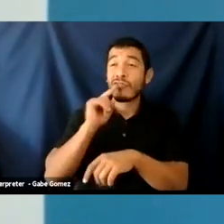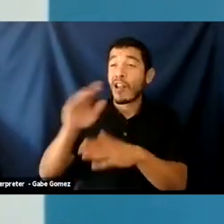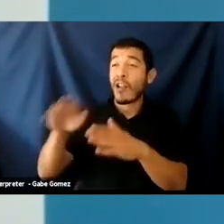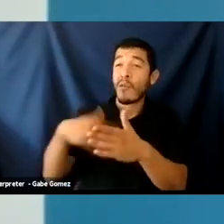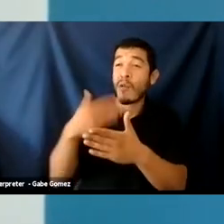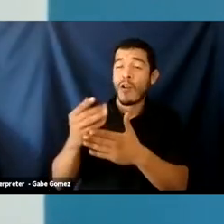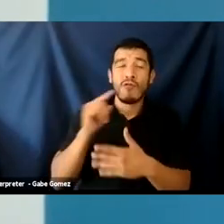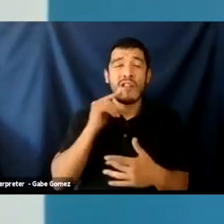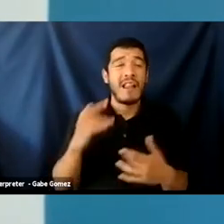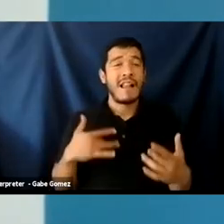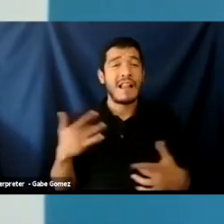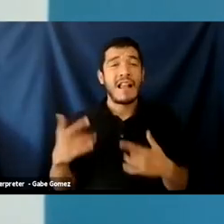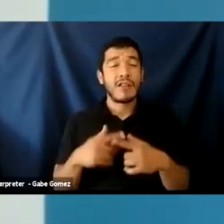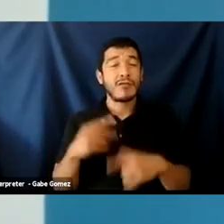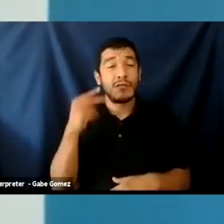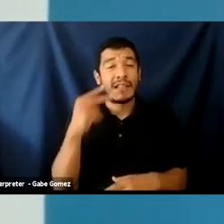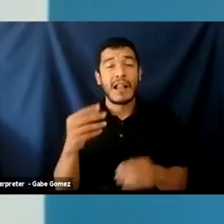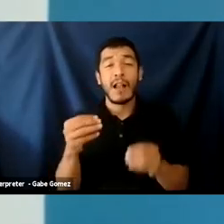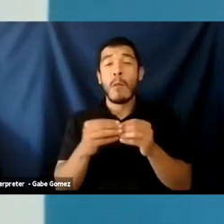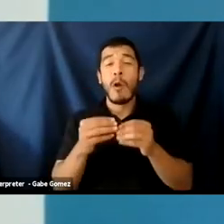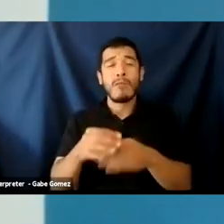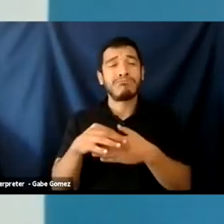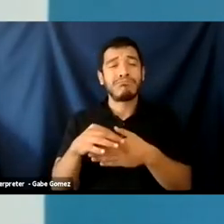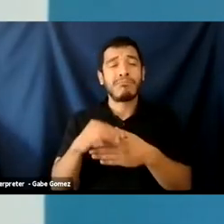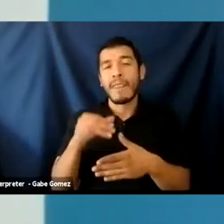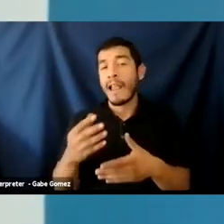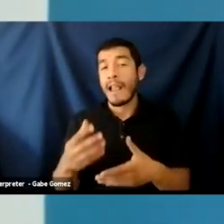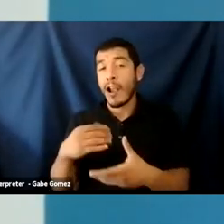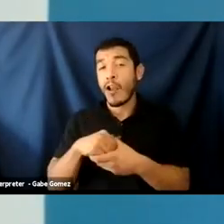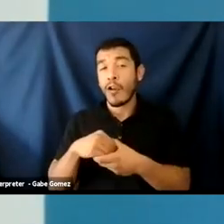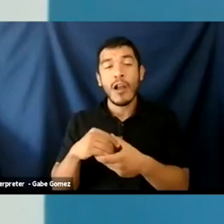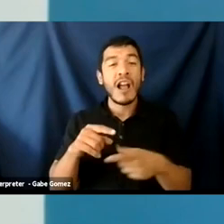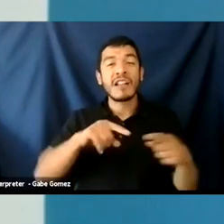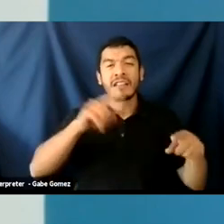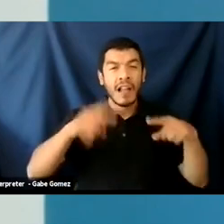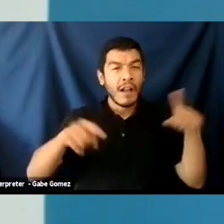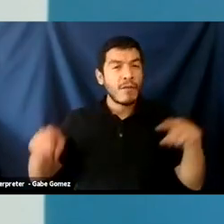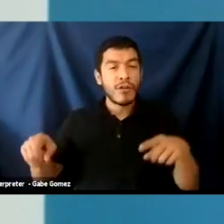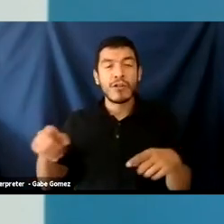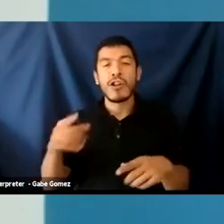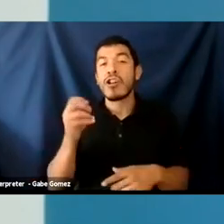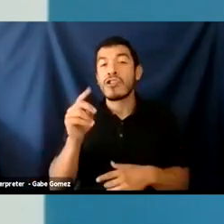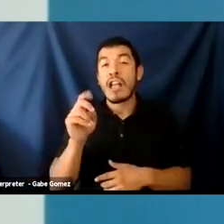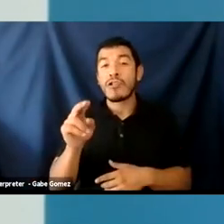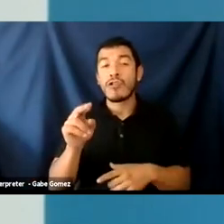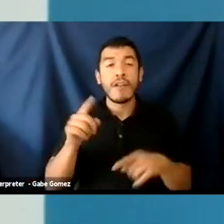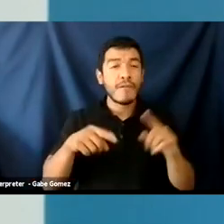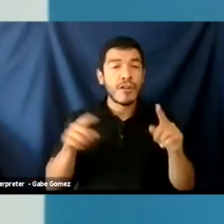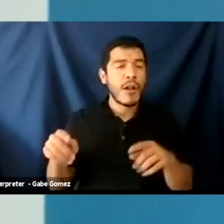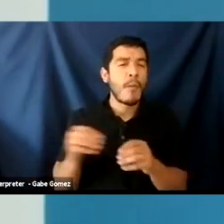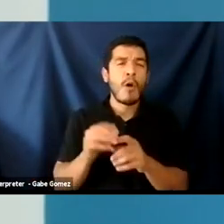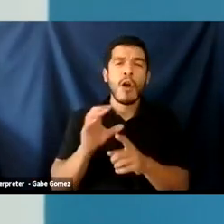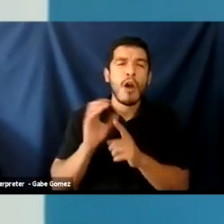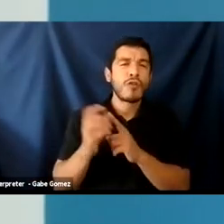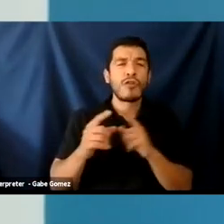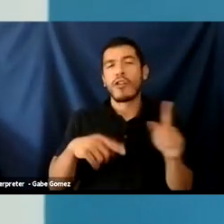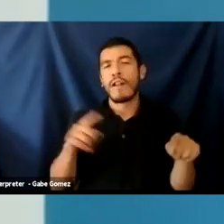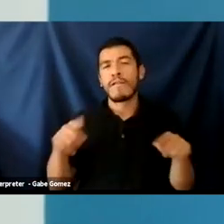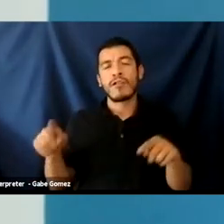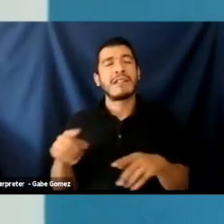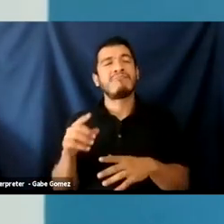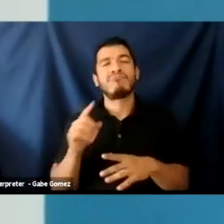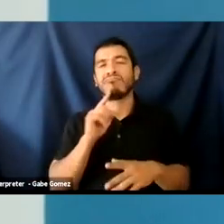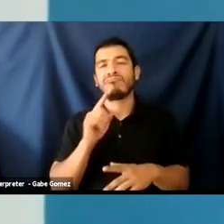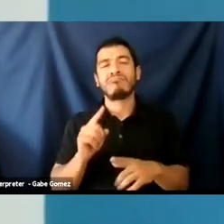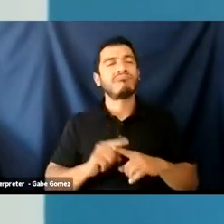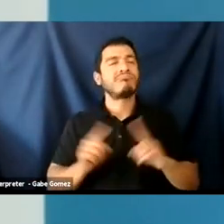It is exciting to see more content that is including gender diversity, cultural diversity, et cetera.